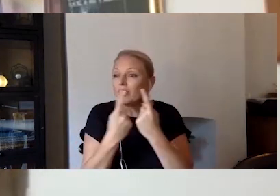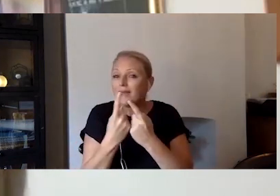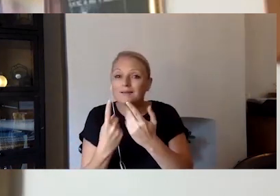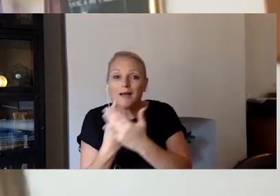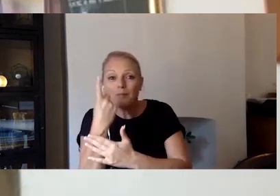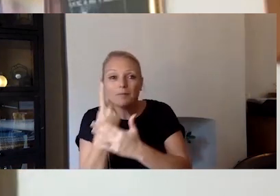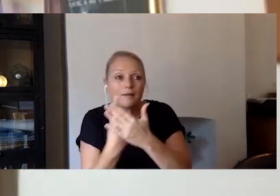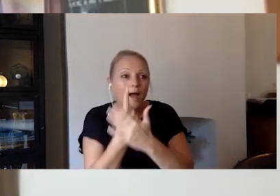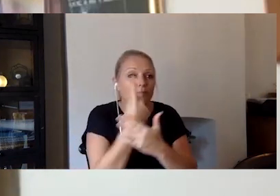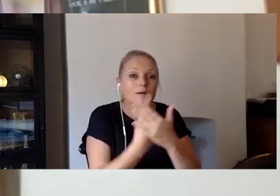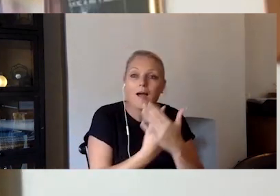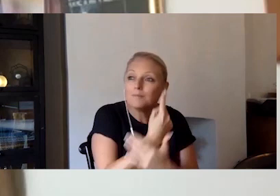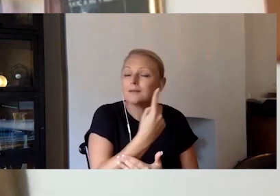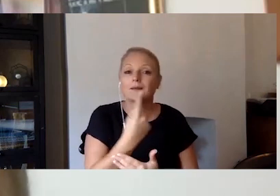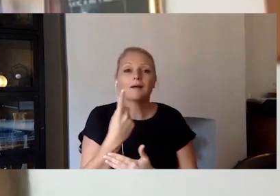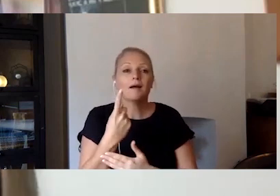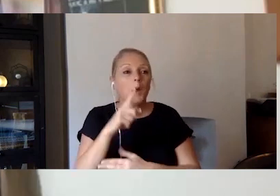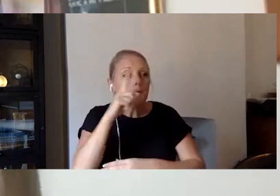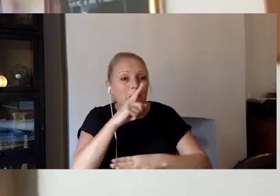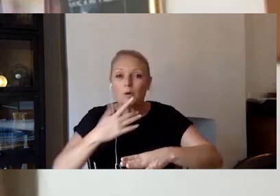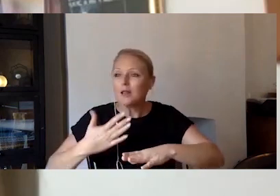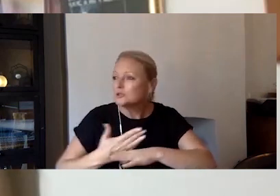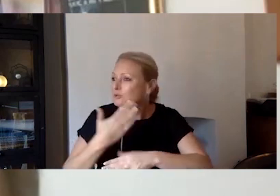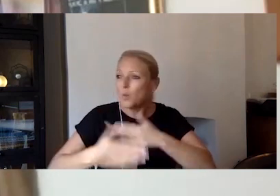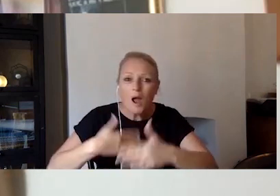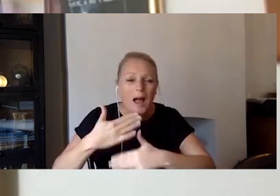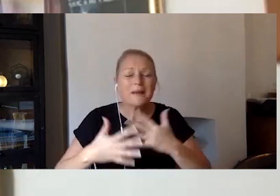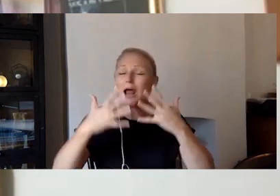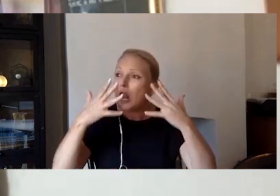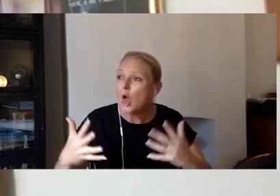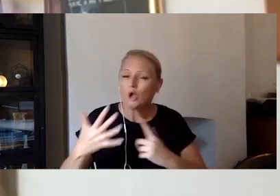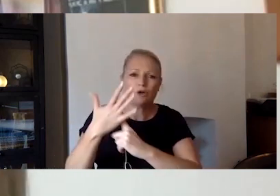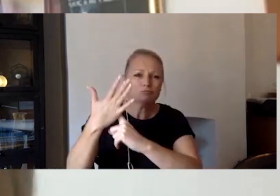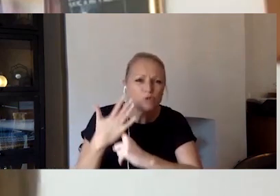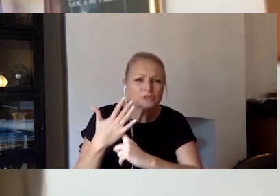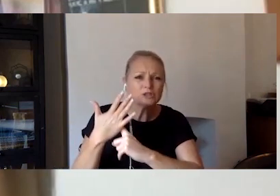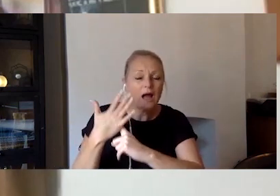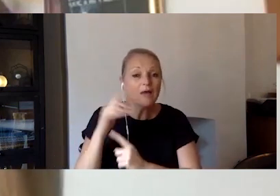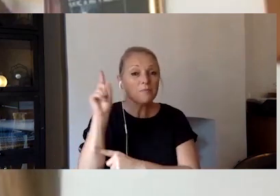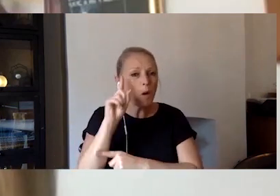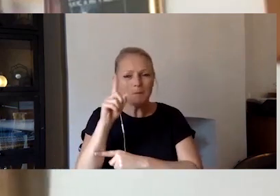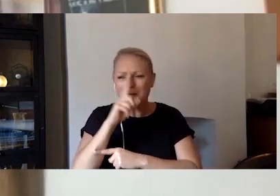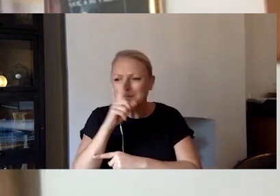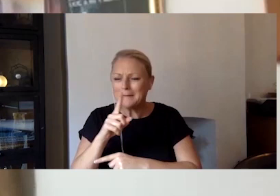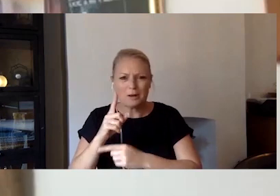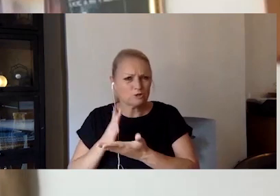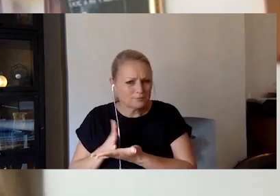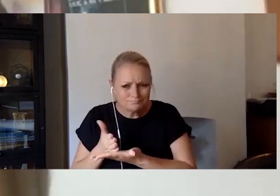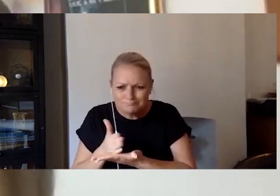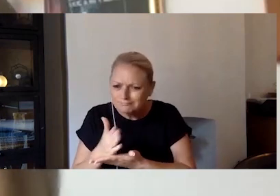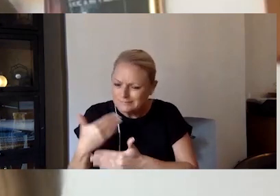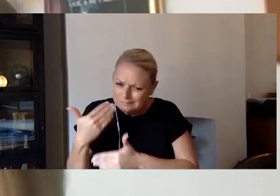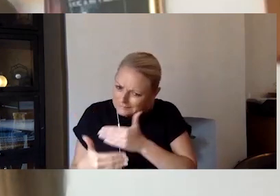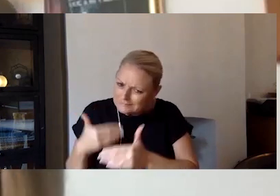just working tirelessly under immense pressure and just doing such a wonderful people first job. It's just incredible. So I think just